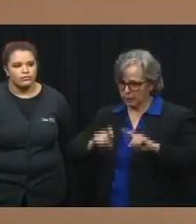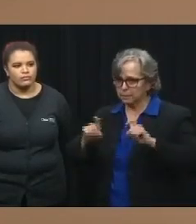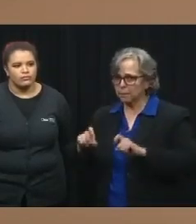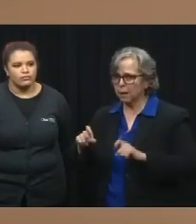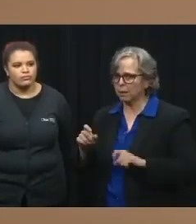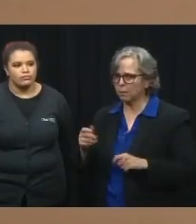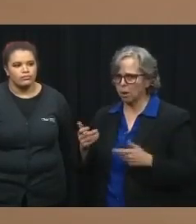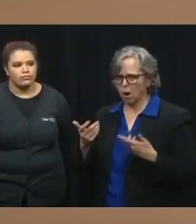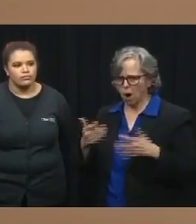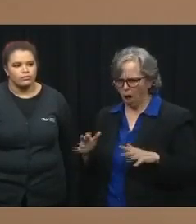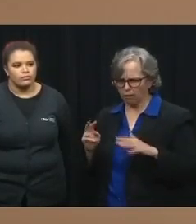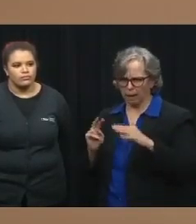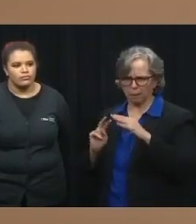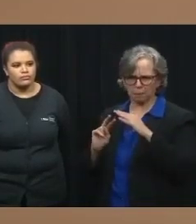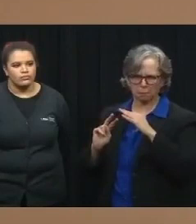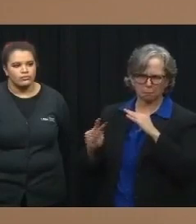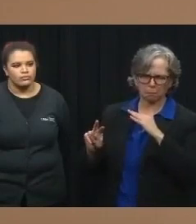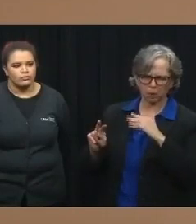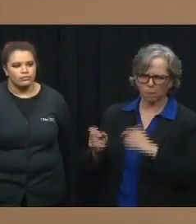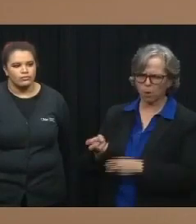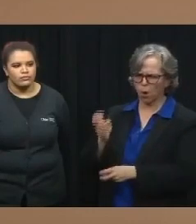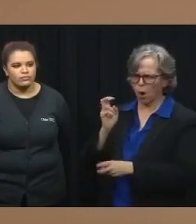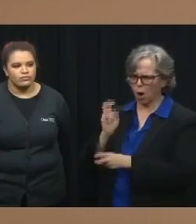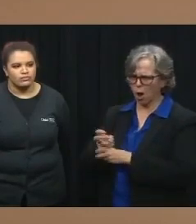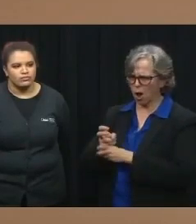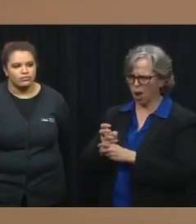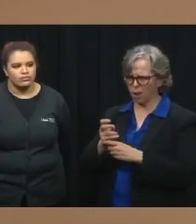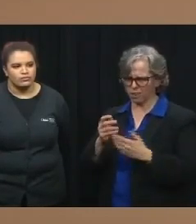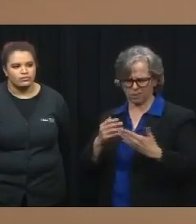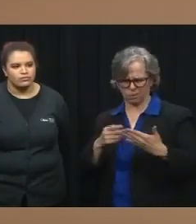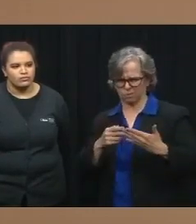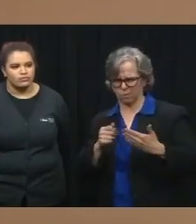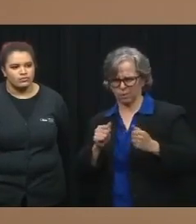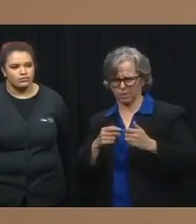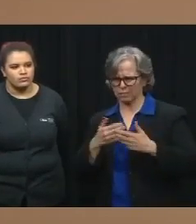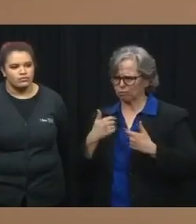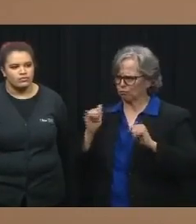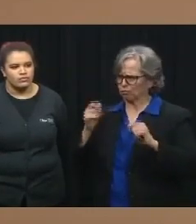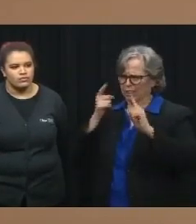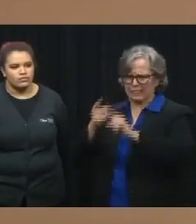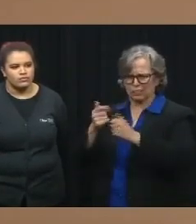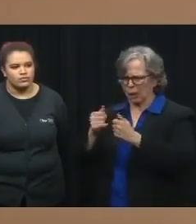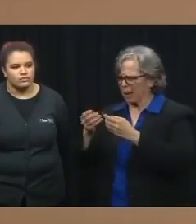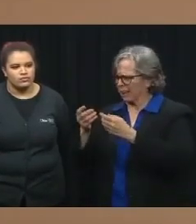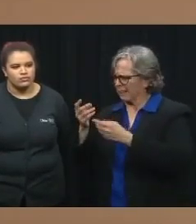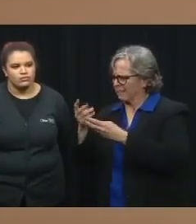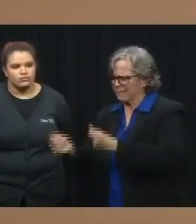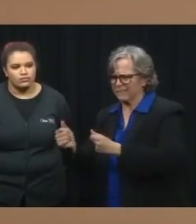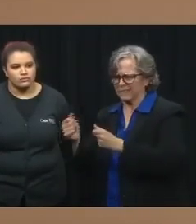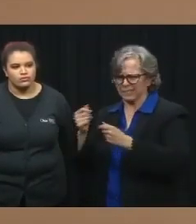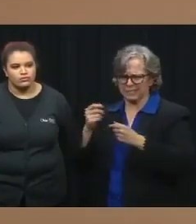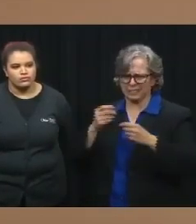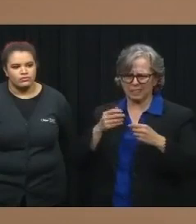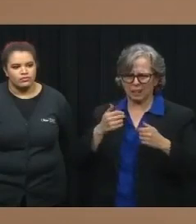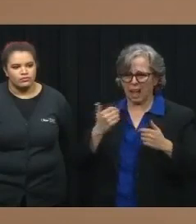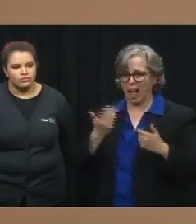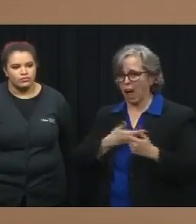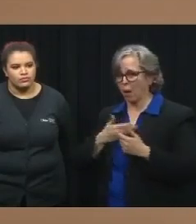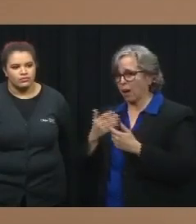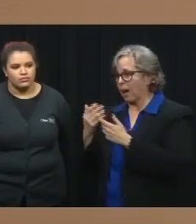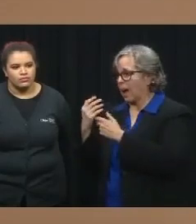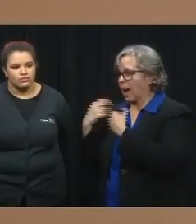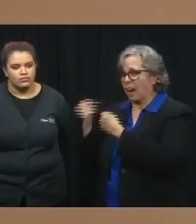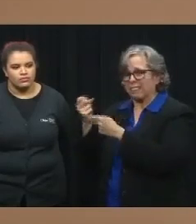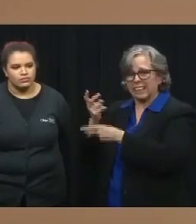about how we get out of this the quickest, so that we do balance all the health needs and do it responsibly with